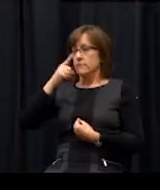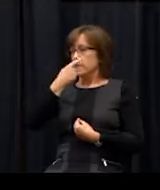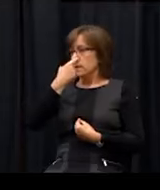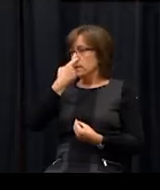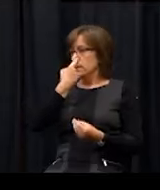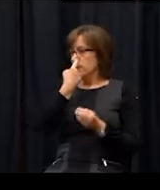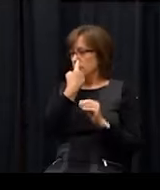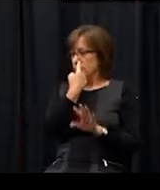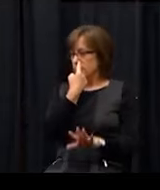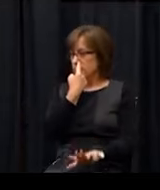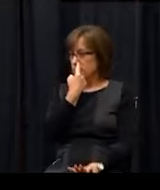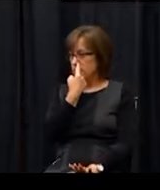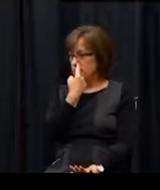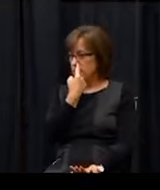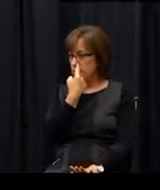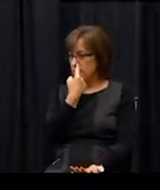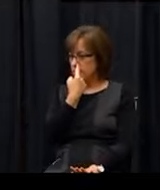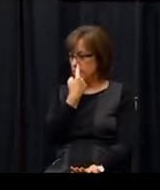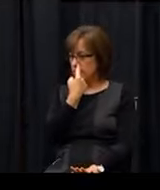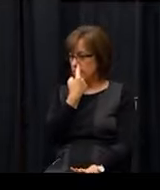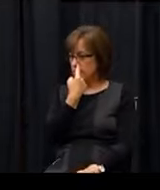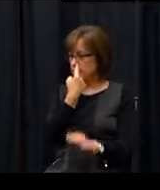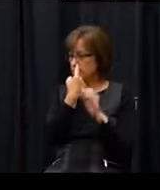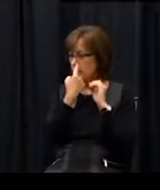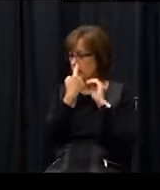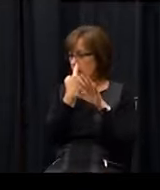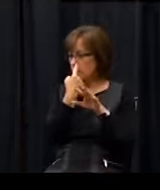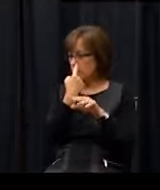Exhaling, covering your left nostril.